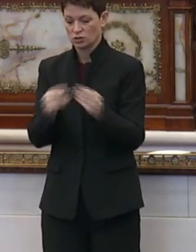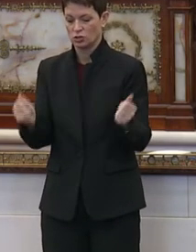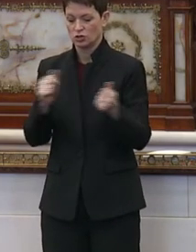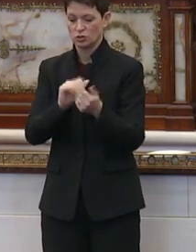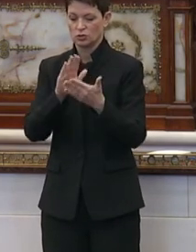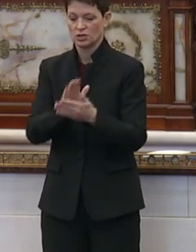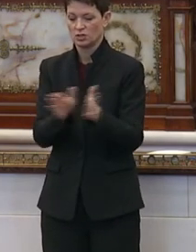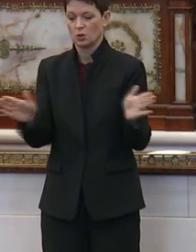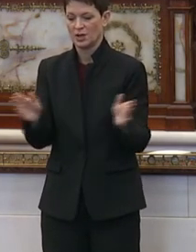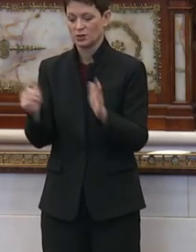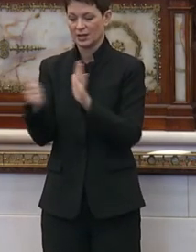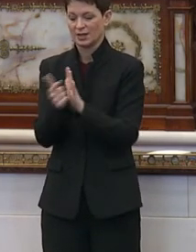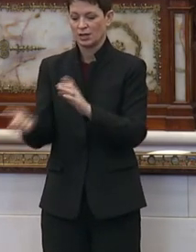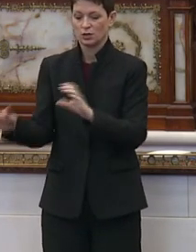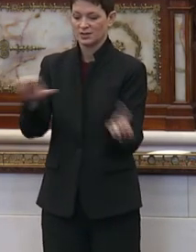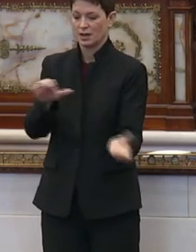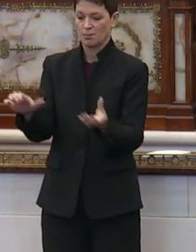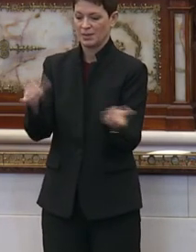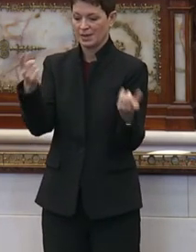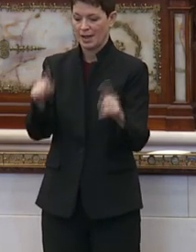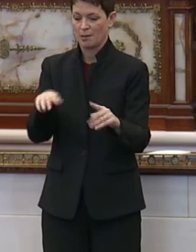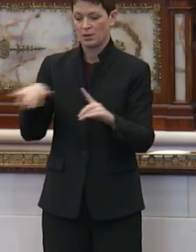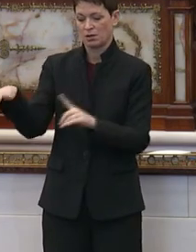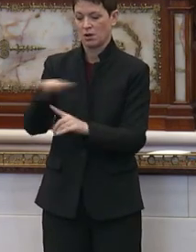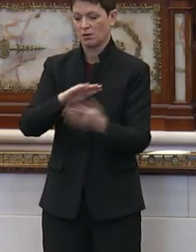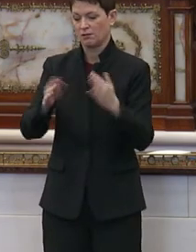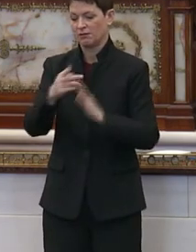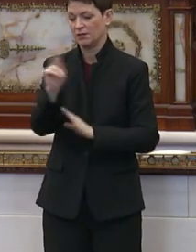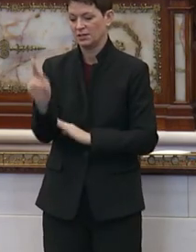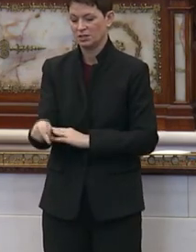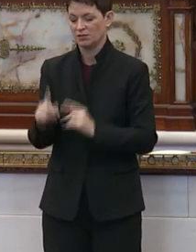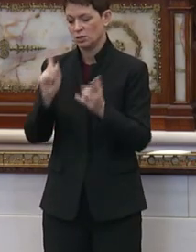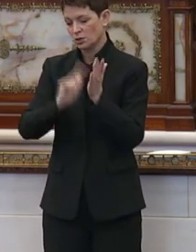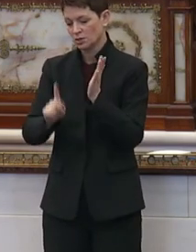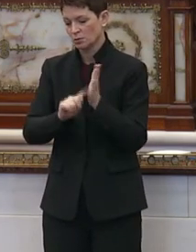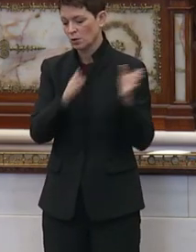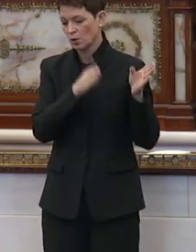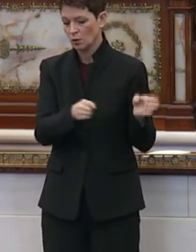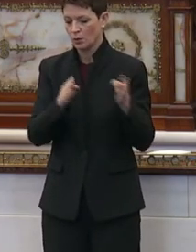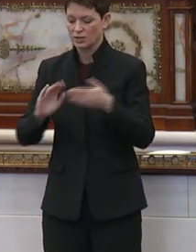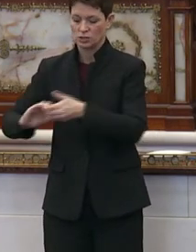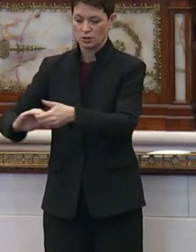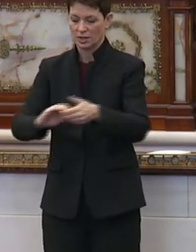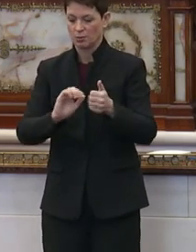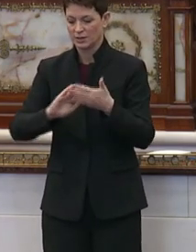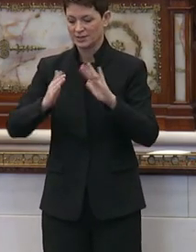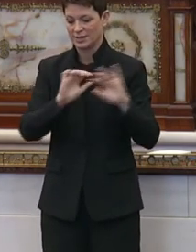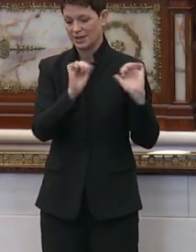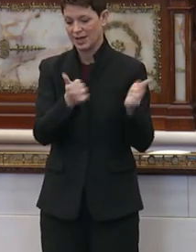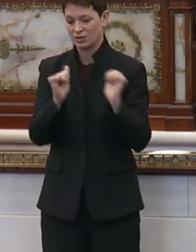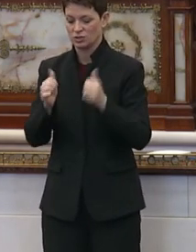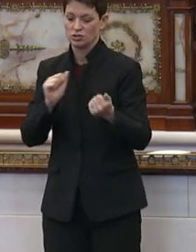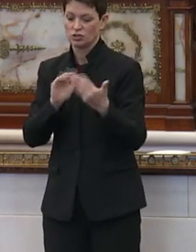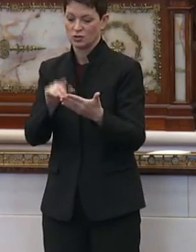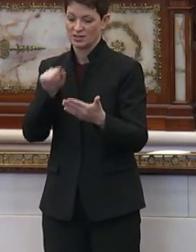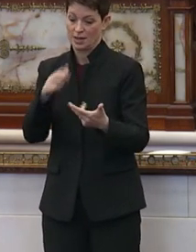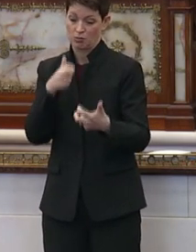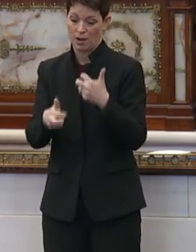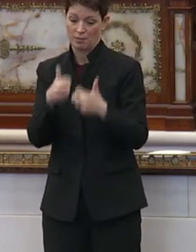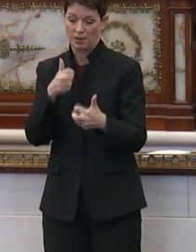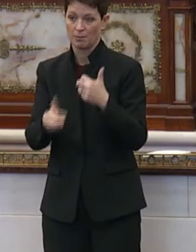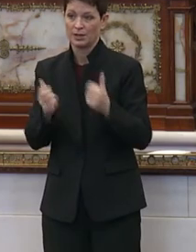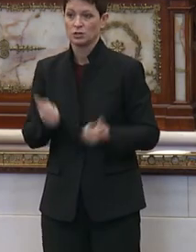address the widespread illegal dumping taking place in the City of Philadelphia and to explore ways to collaborate with city agencies to address this